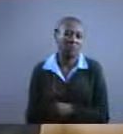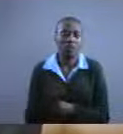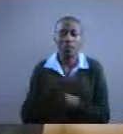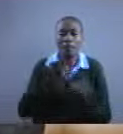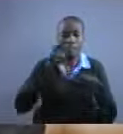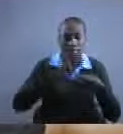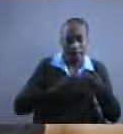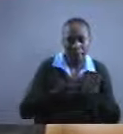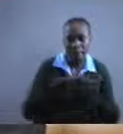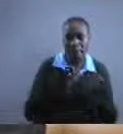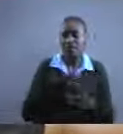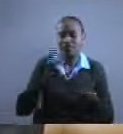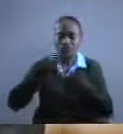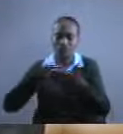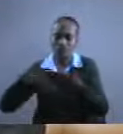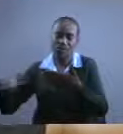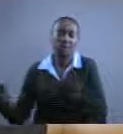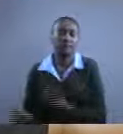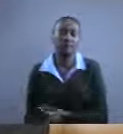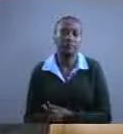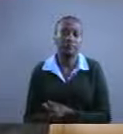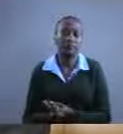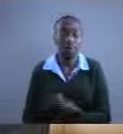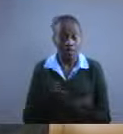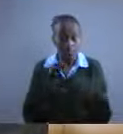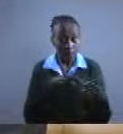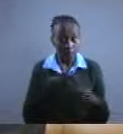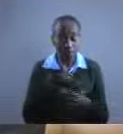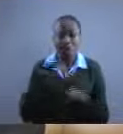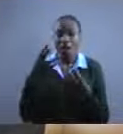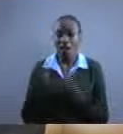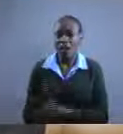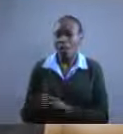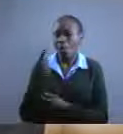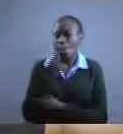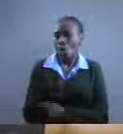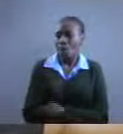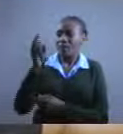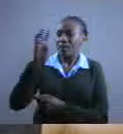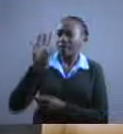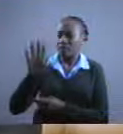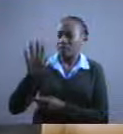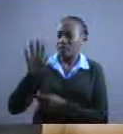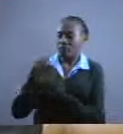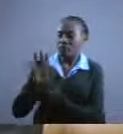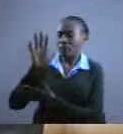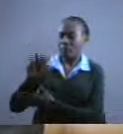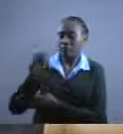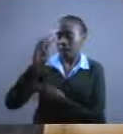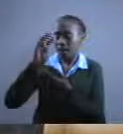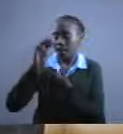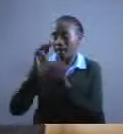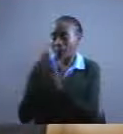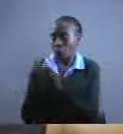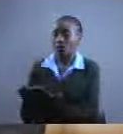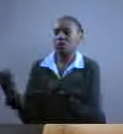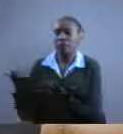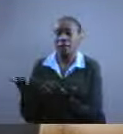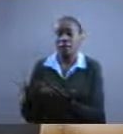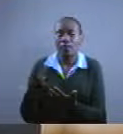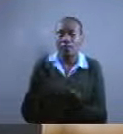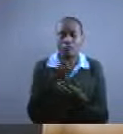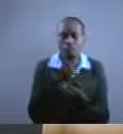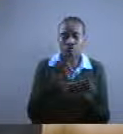numeracy. And to this end, we have distributed more than 115 million books, workbooks, from grade 1 to